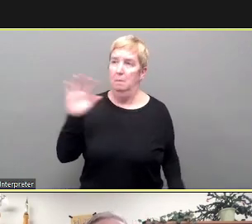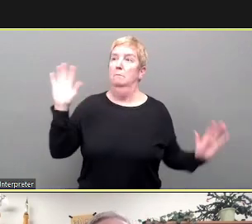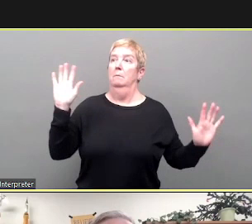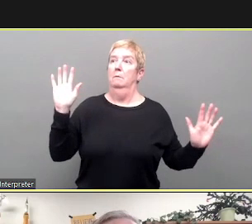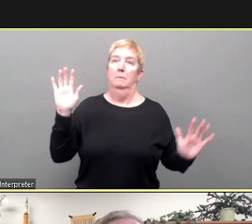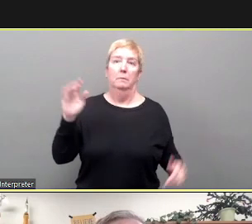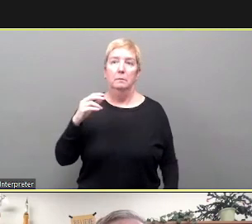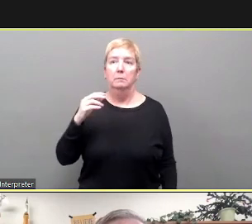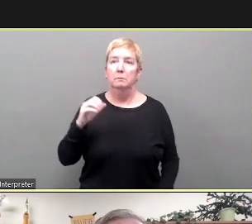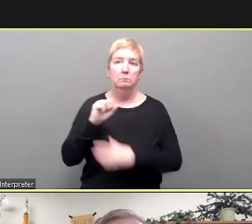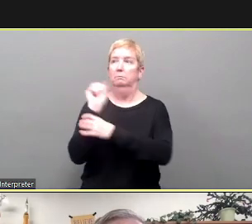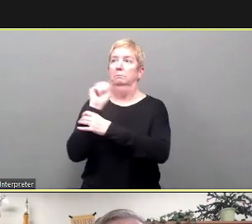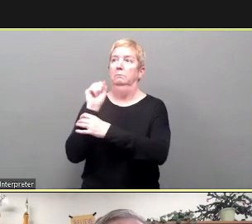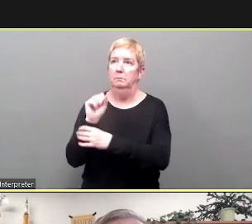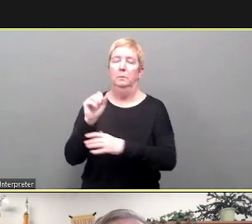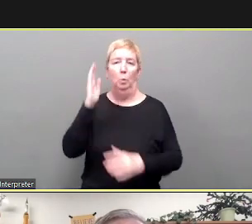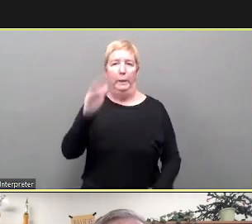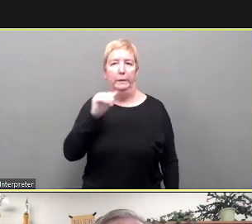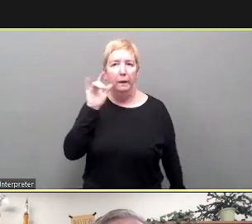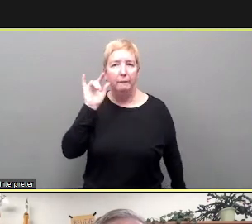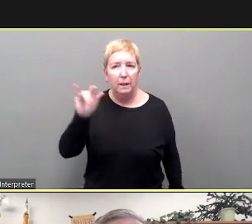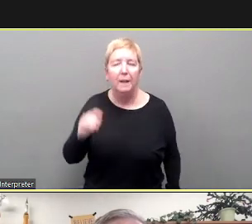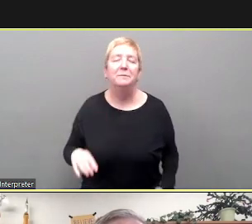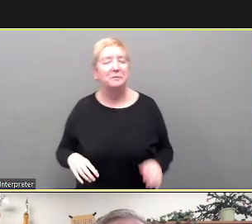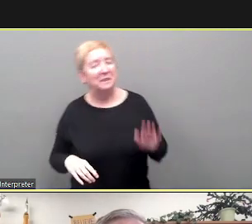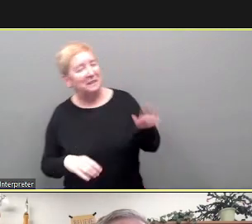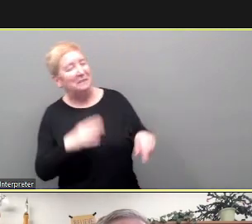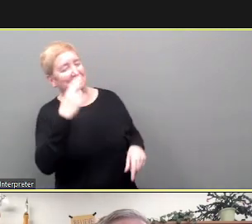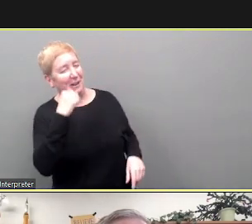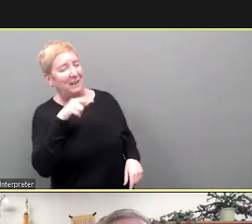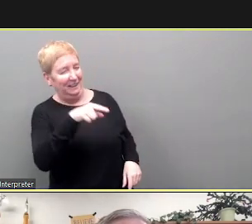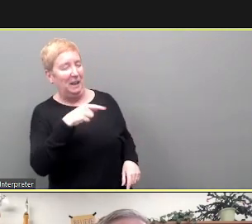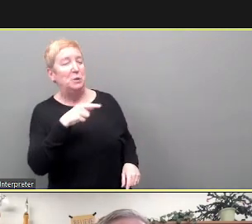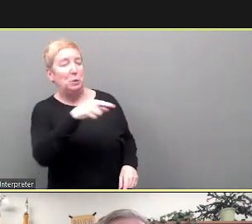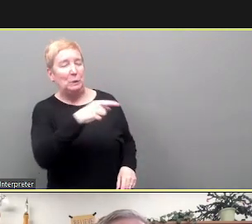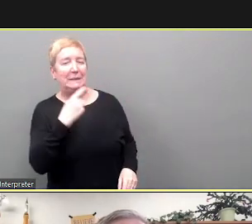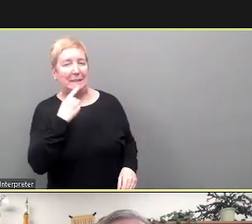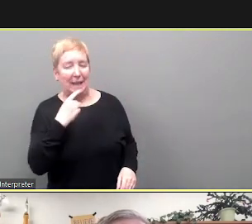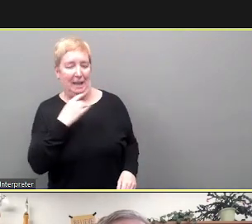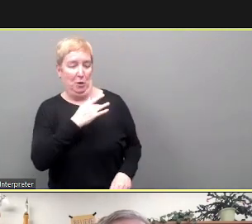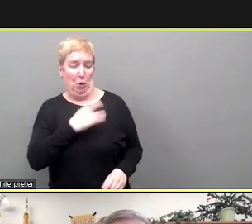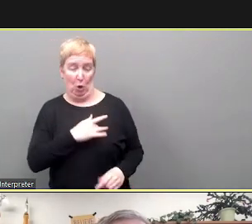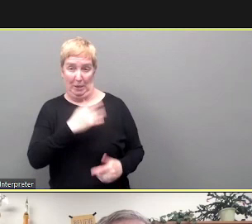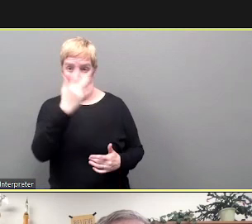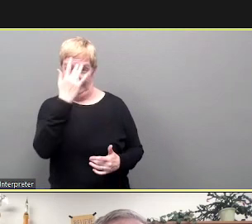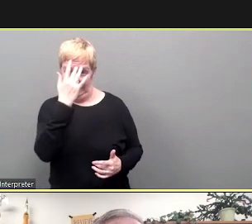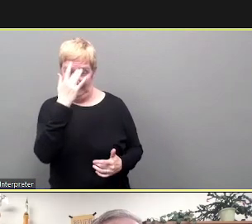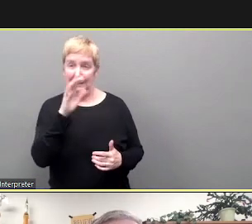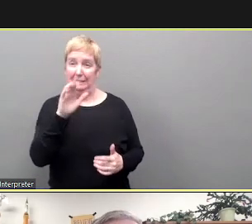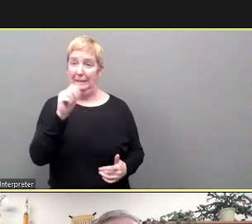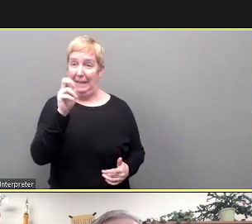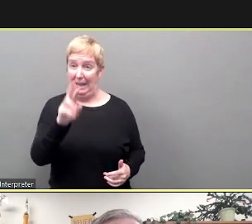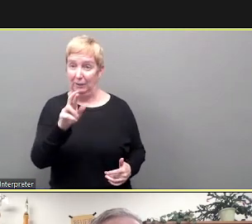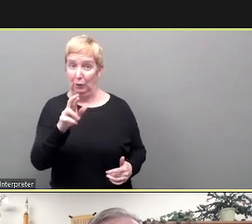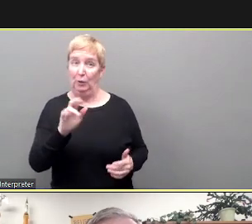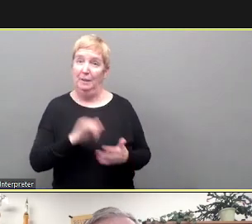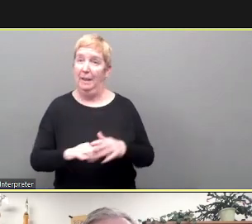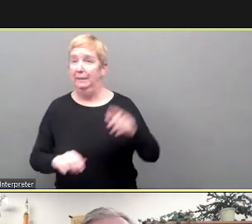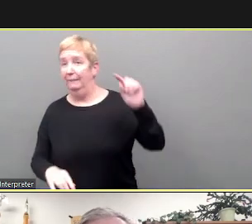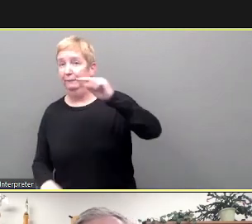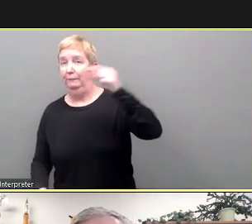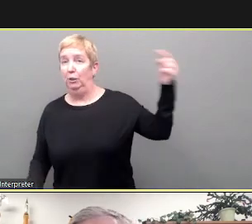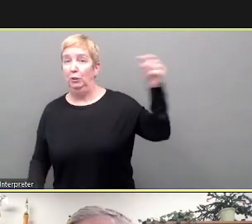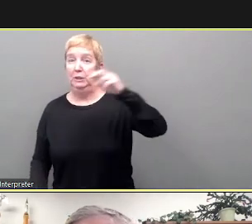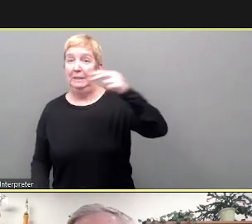exactly what I was just going to highlight for you as well, is that you mentioned that heart disease and cancer are the leading causes of death, but they